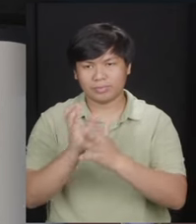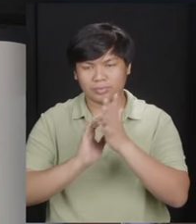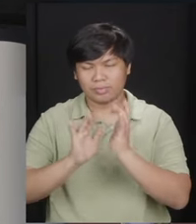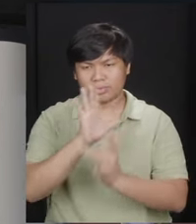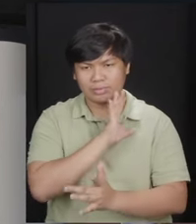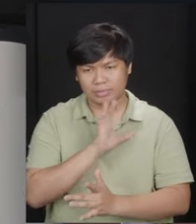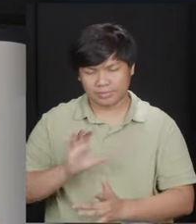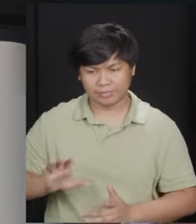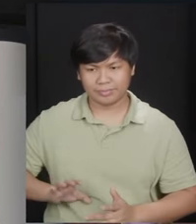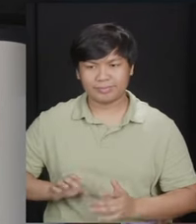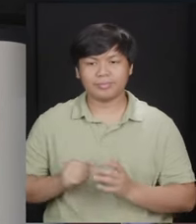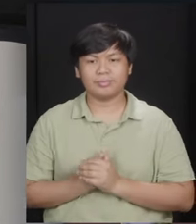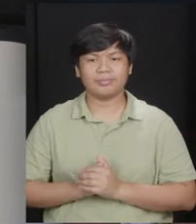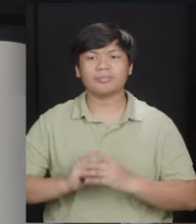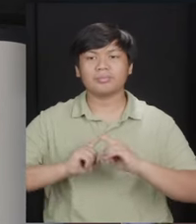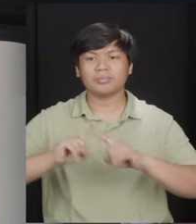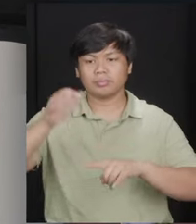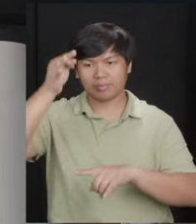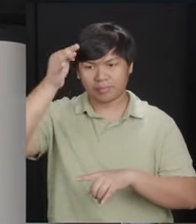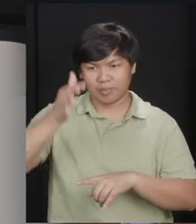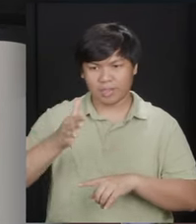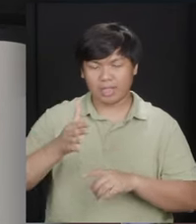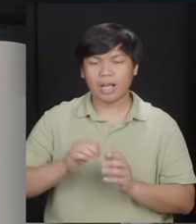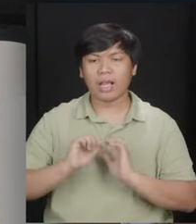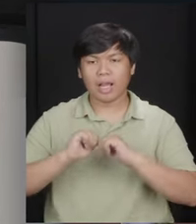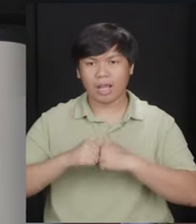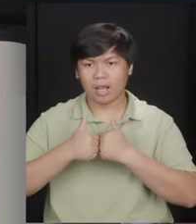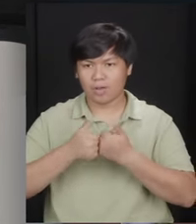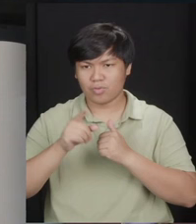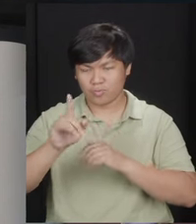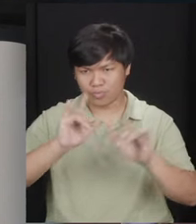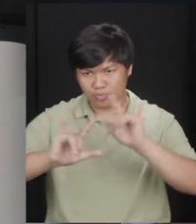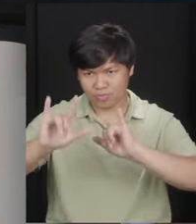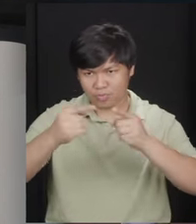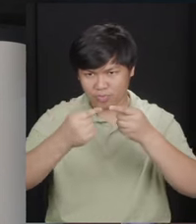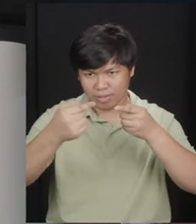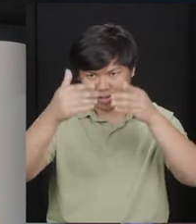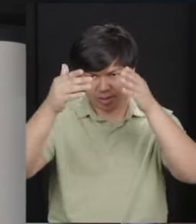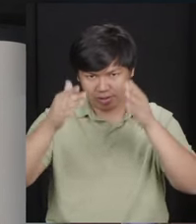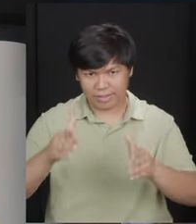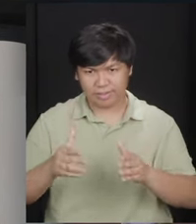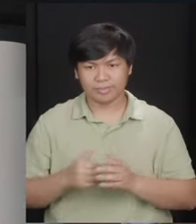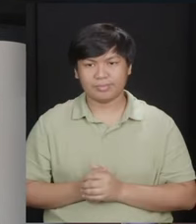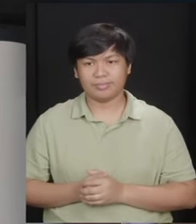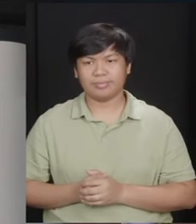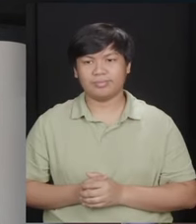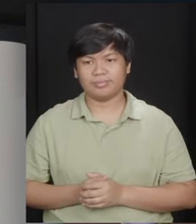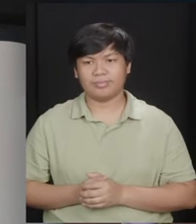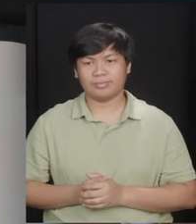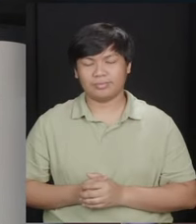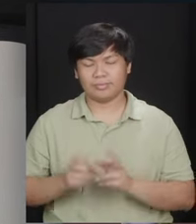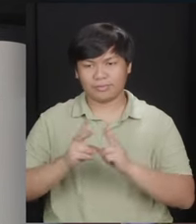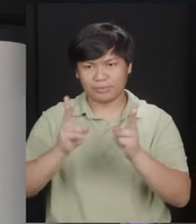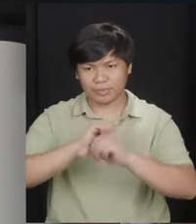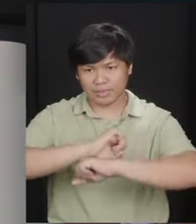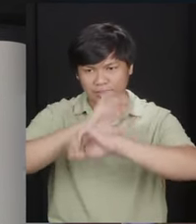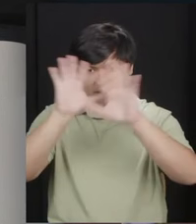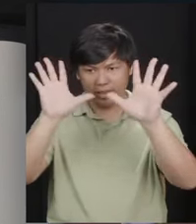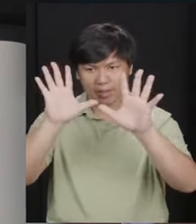Christ. But Pastor, how do you love your enemies? I mean, it's so clear here,